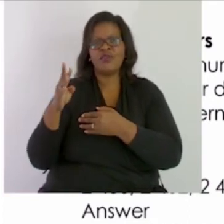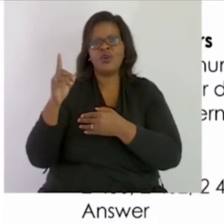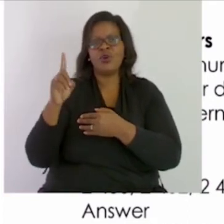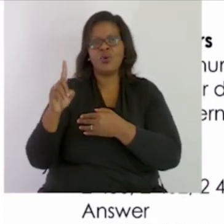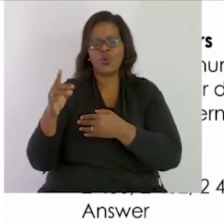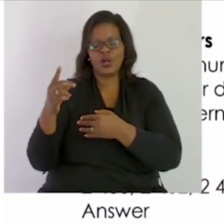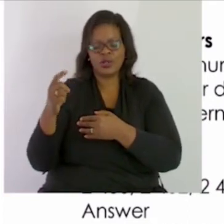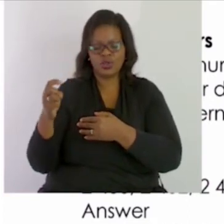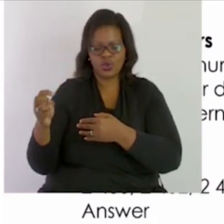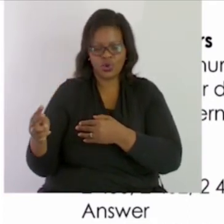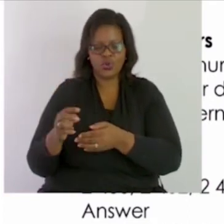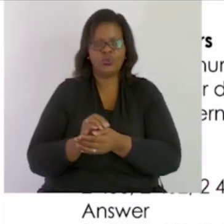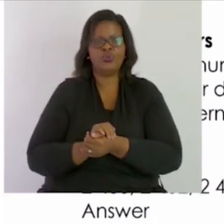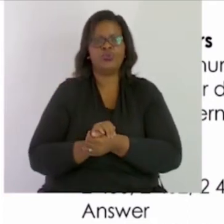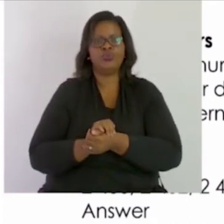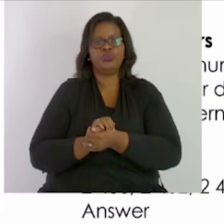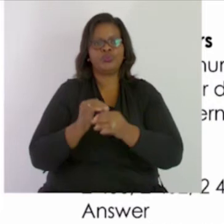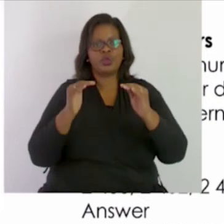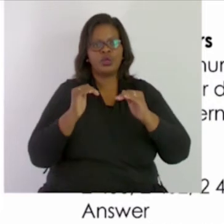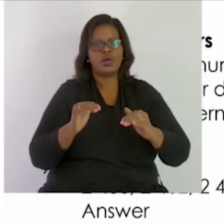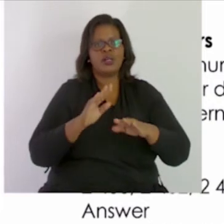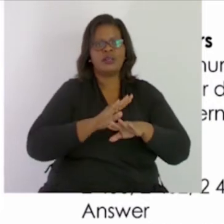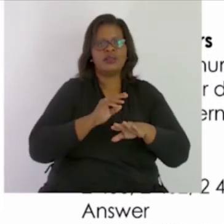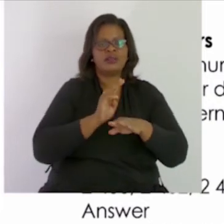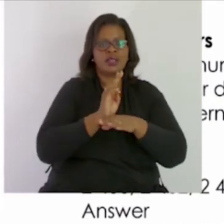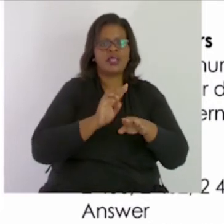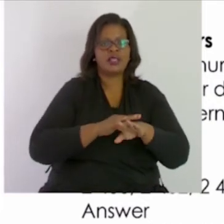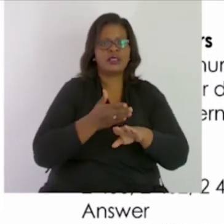2,412. Let us go to the second example.